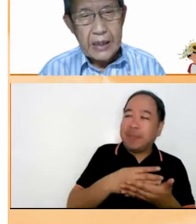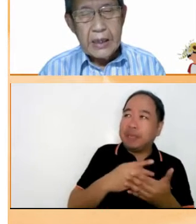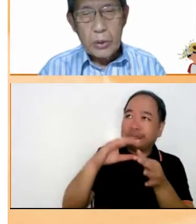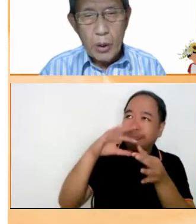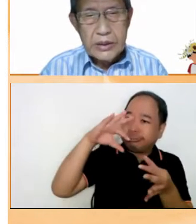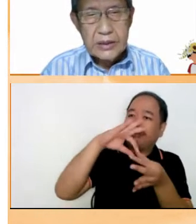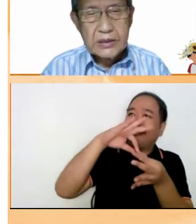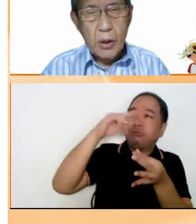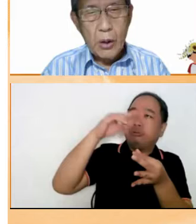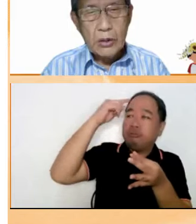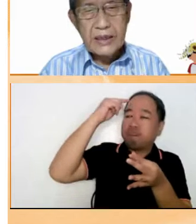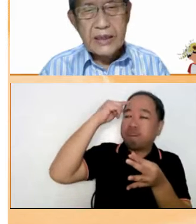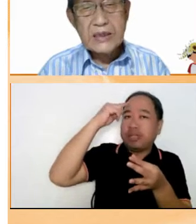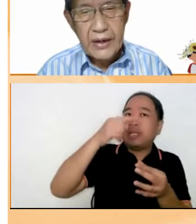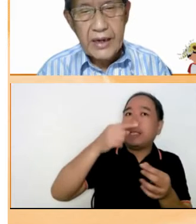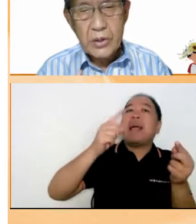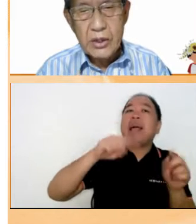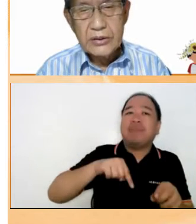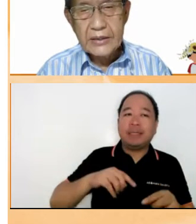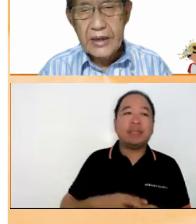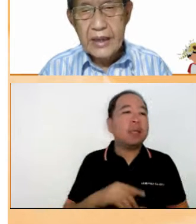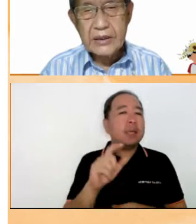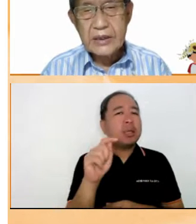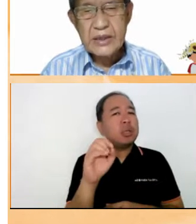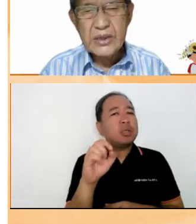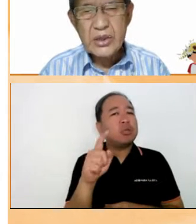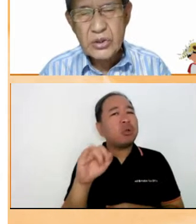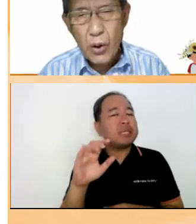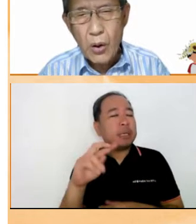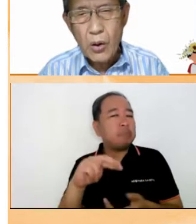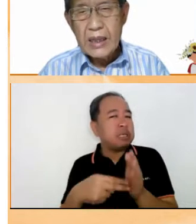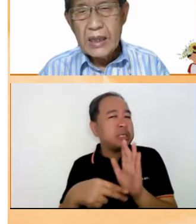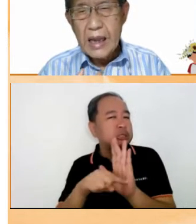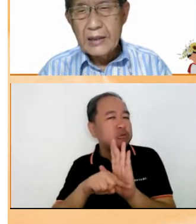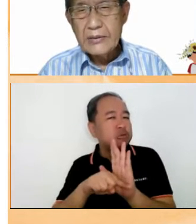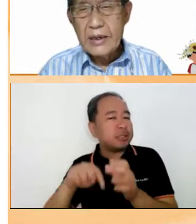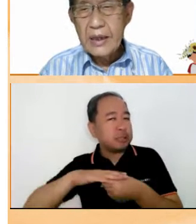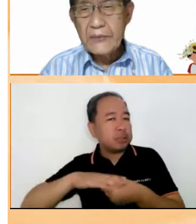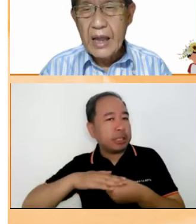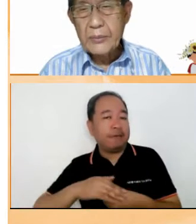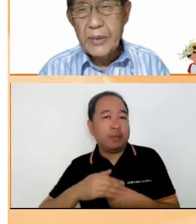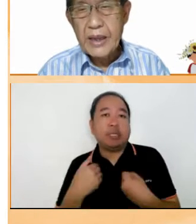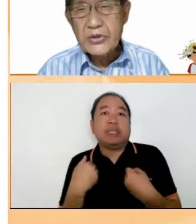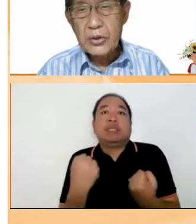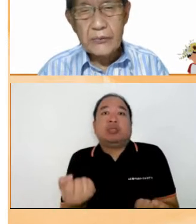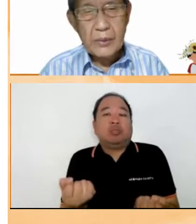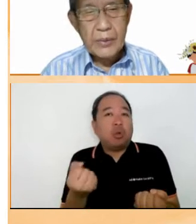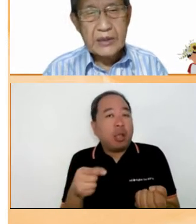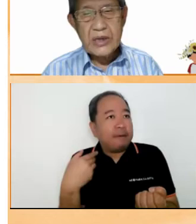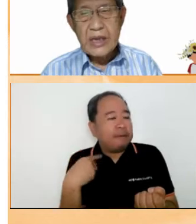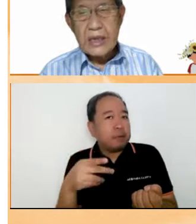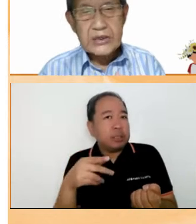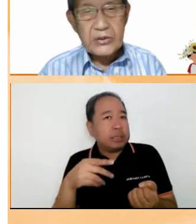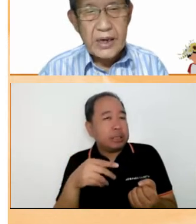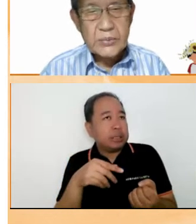happening. Toxic stress, on the other hand, is strong, unrelieved activation of the